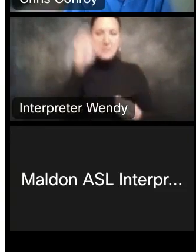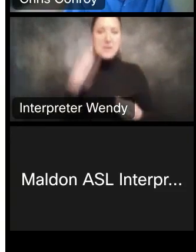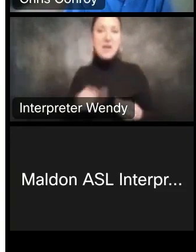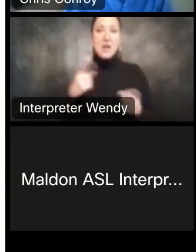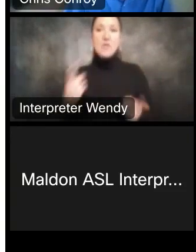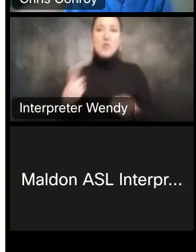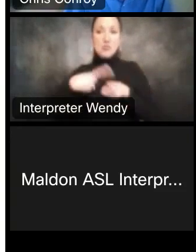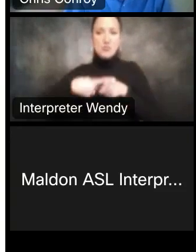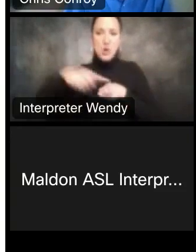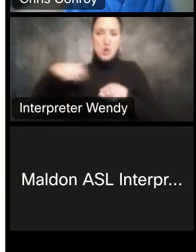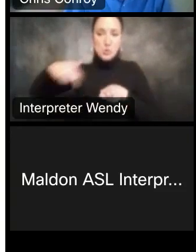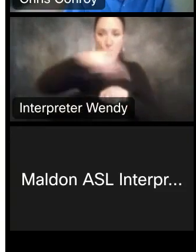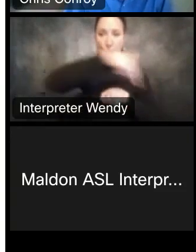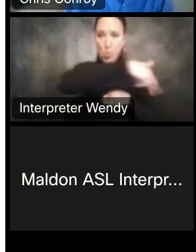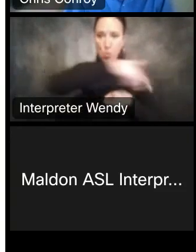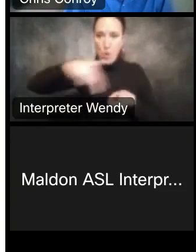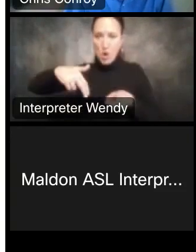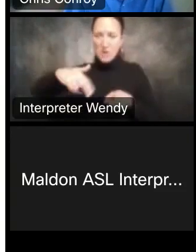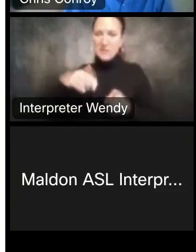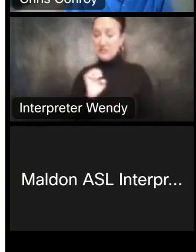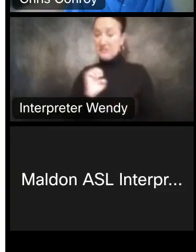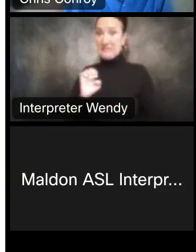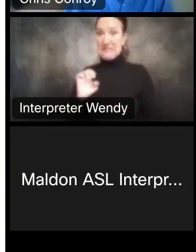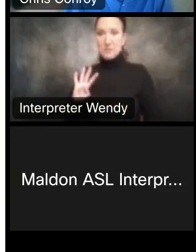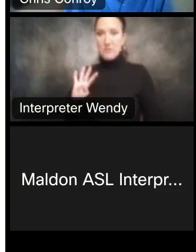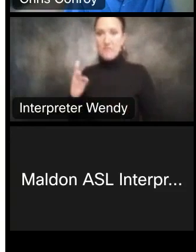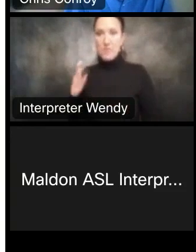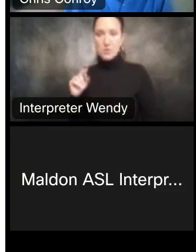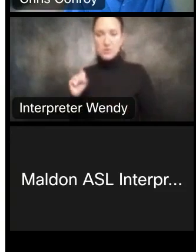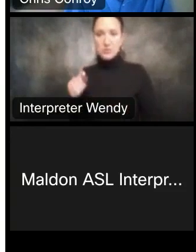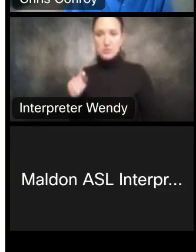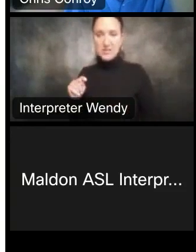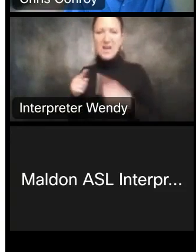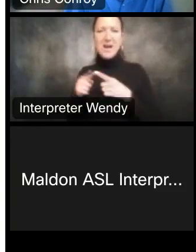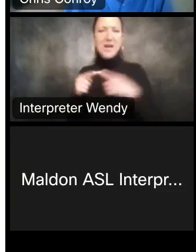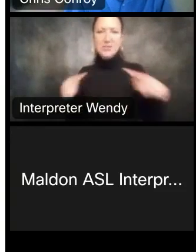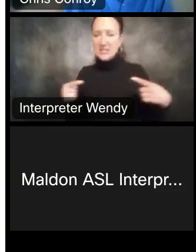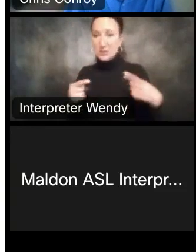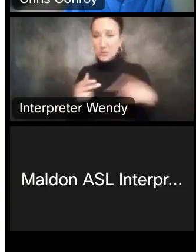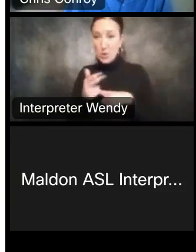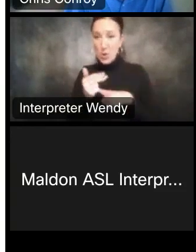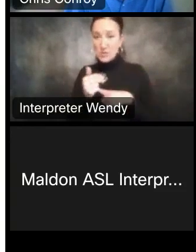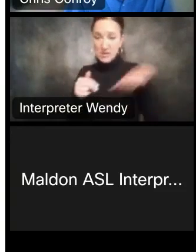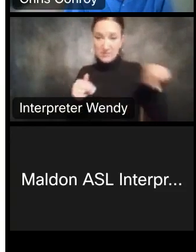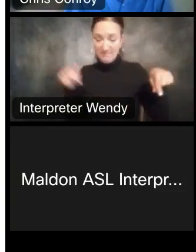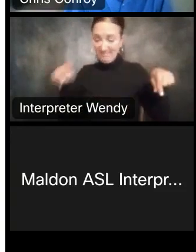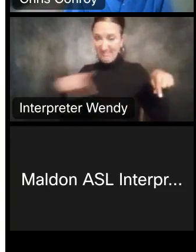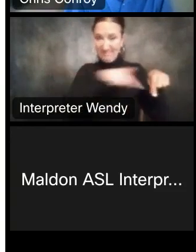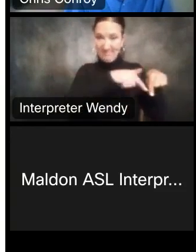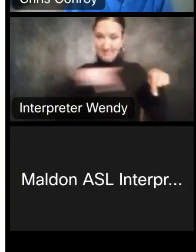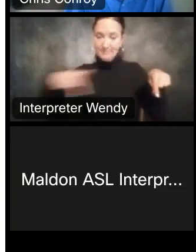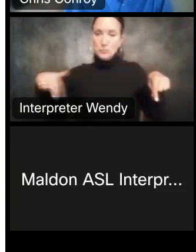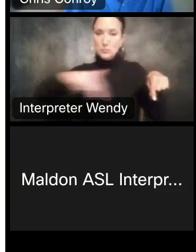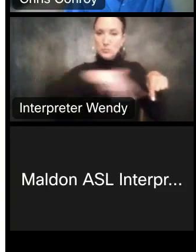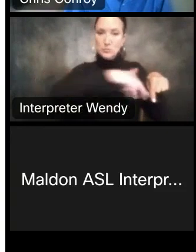the area just to the east of 4th Street, adjacent to the hotel on the north side. Considering